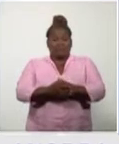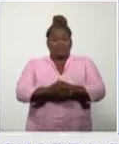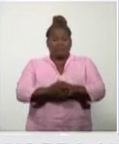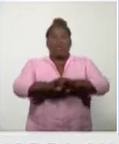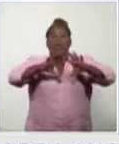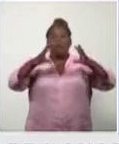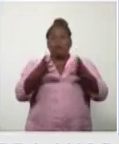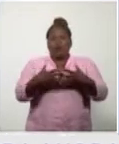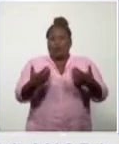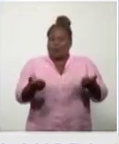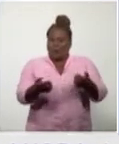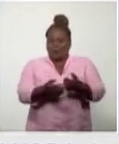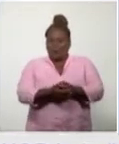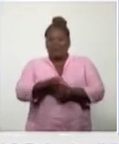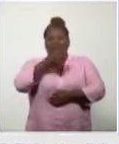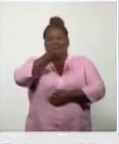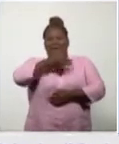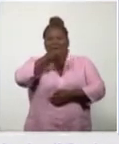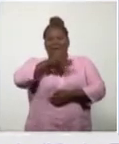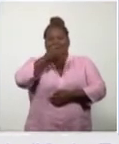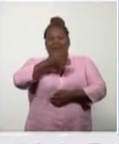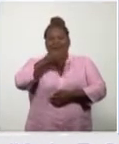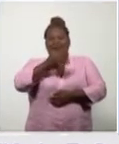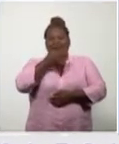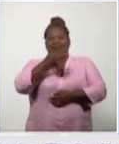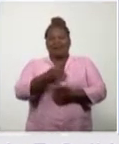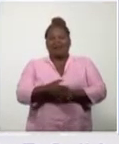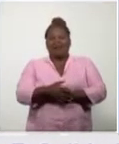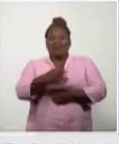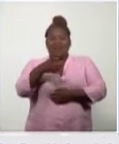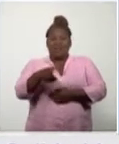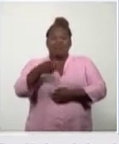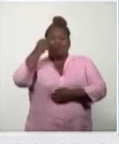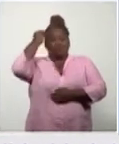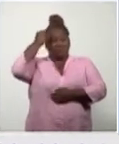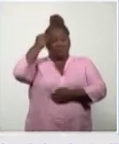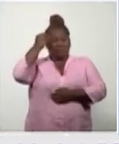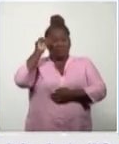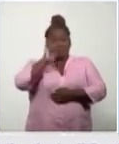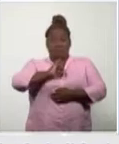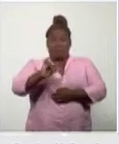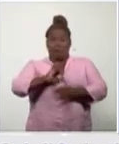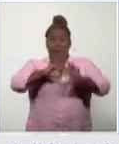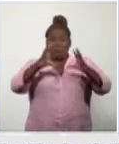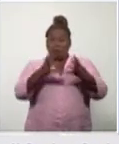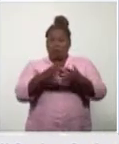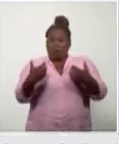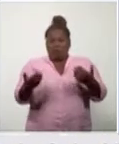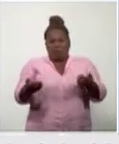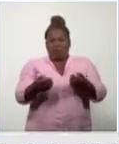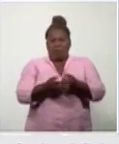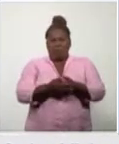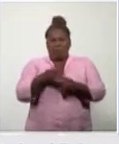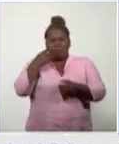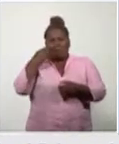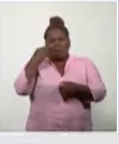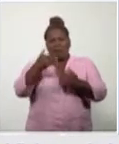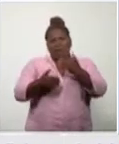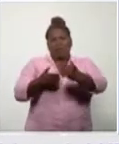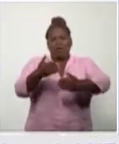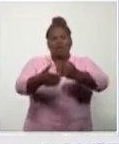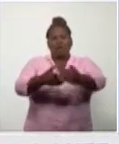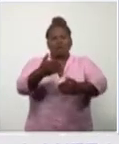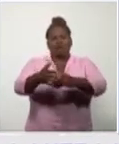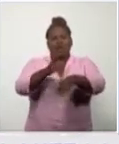and the world. And this information, we really have to take it into consideration to assess the